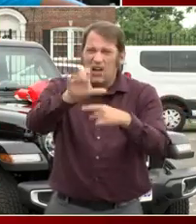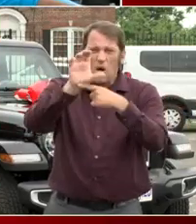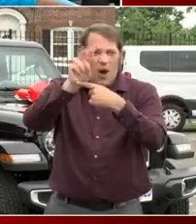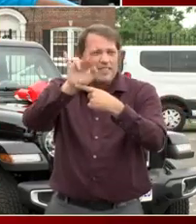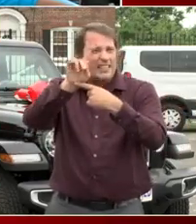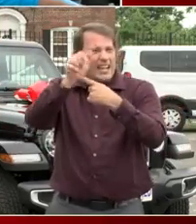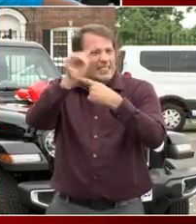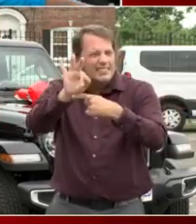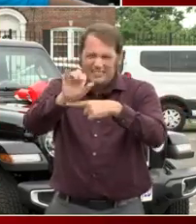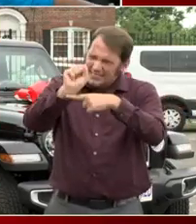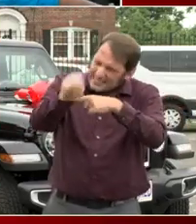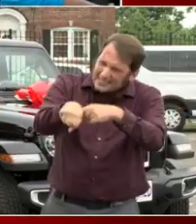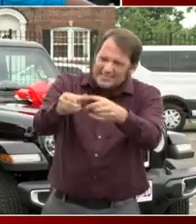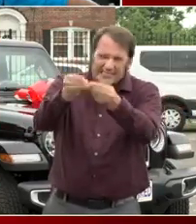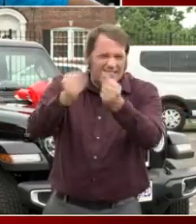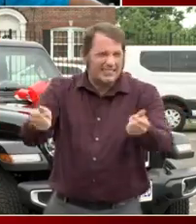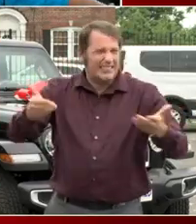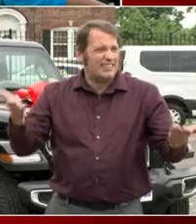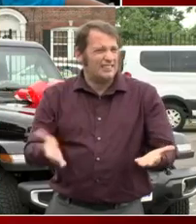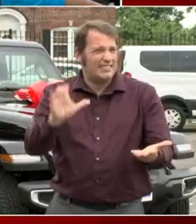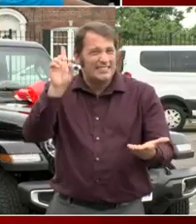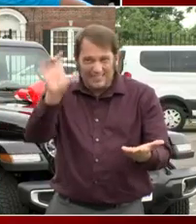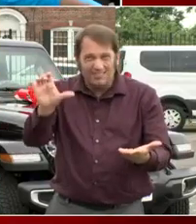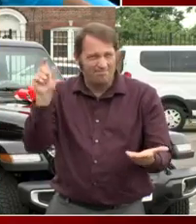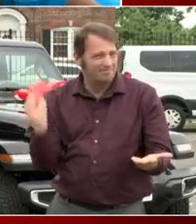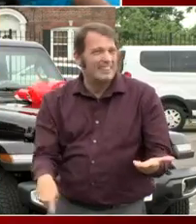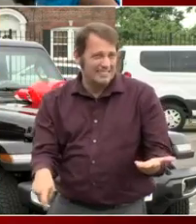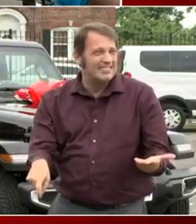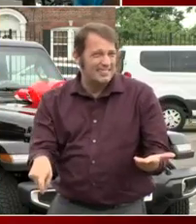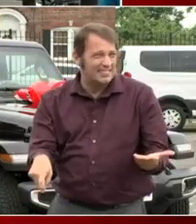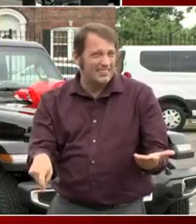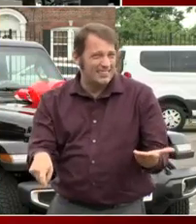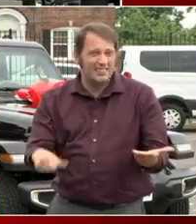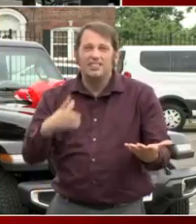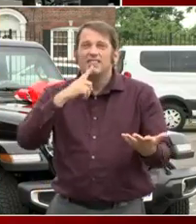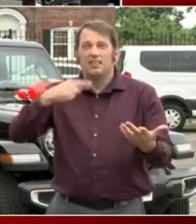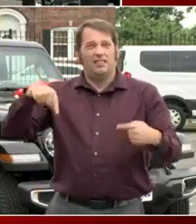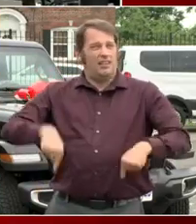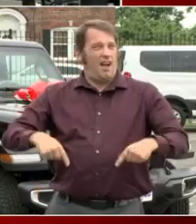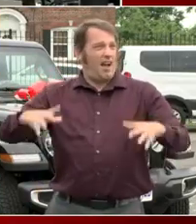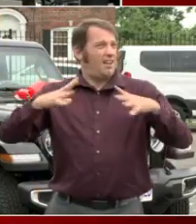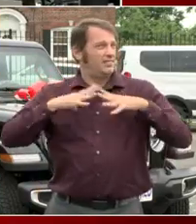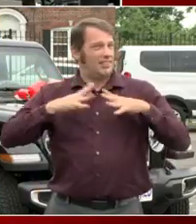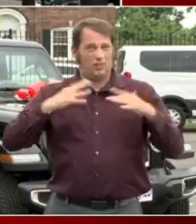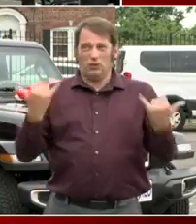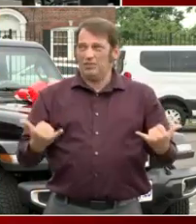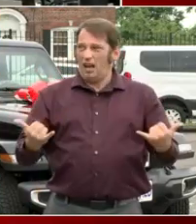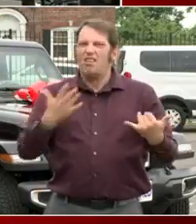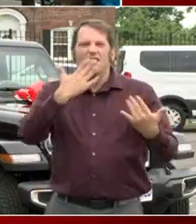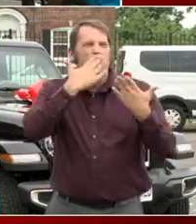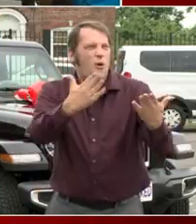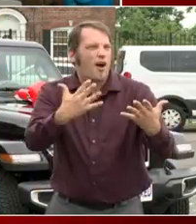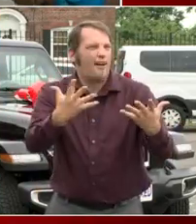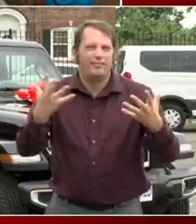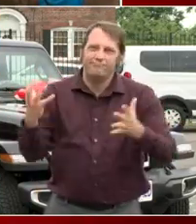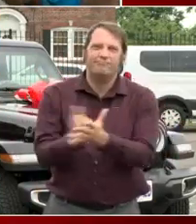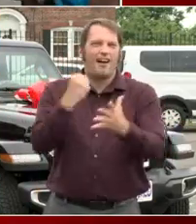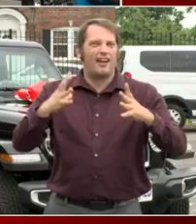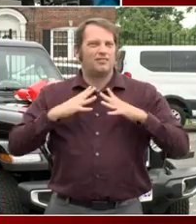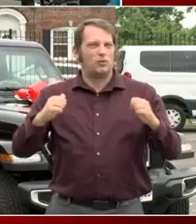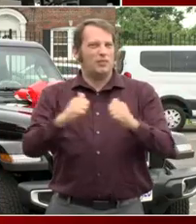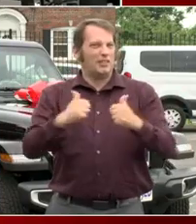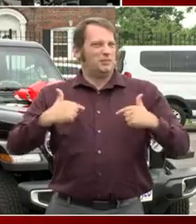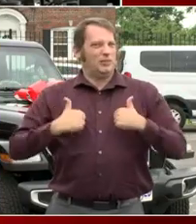So I want to thank you for spending this holiday with me. And I want to give a special thank you to our